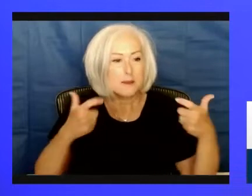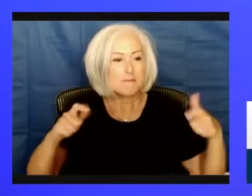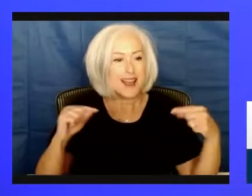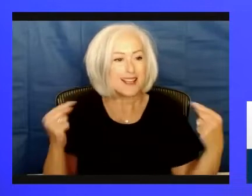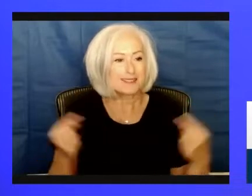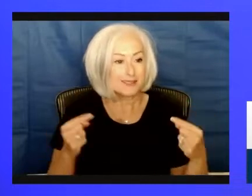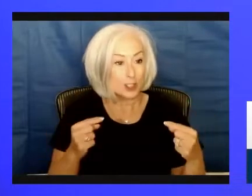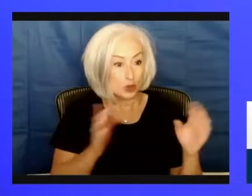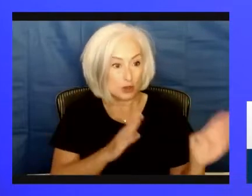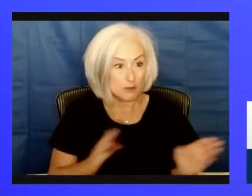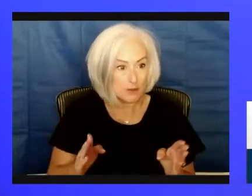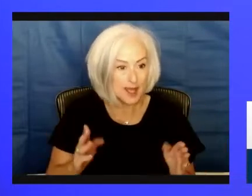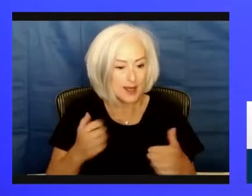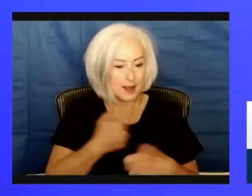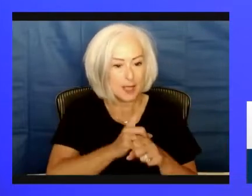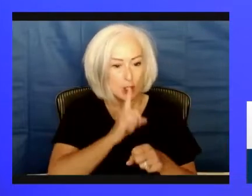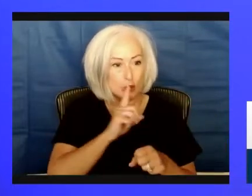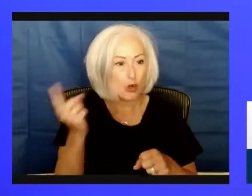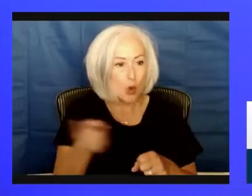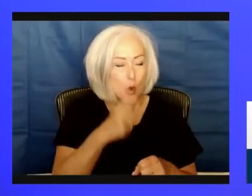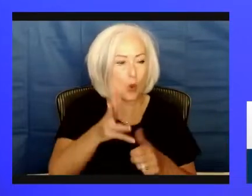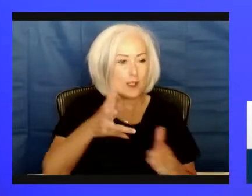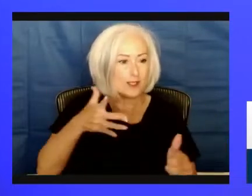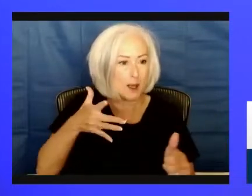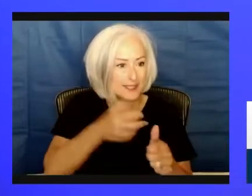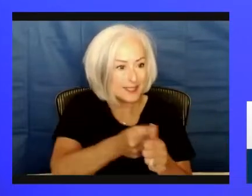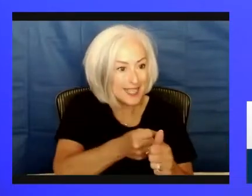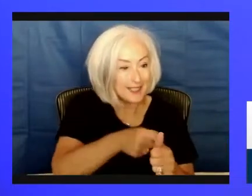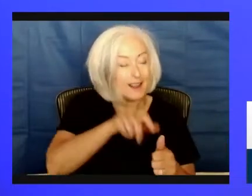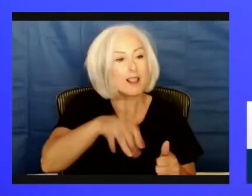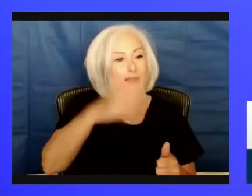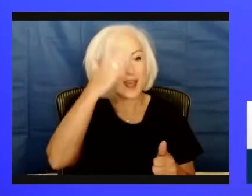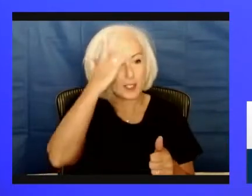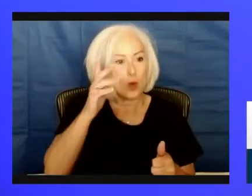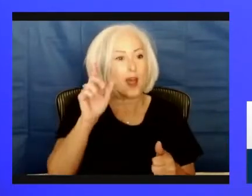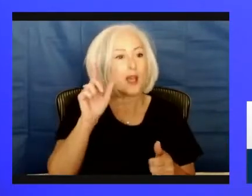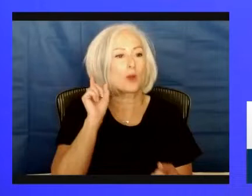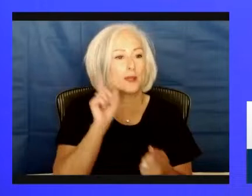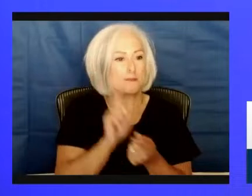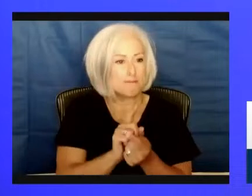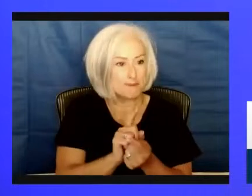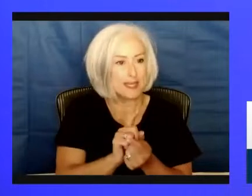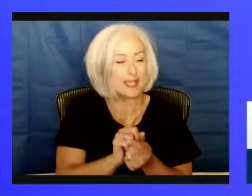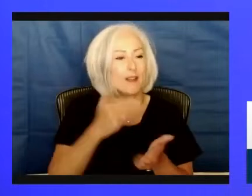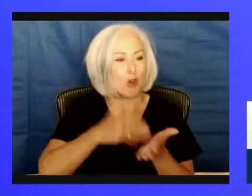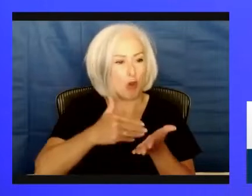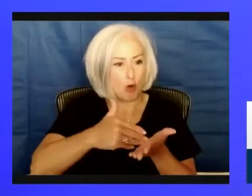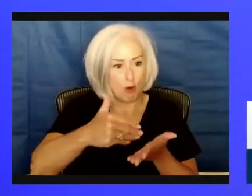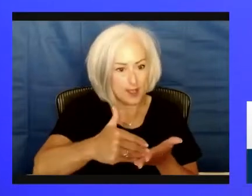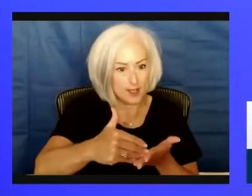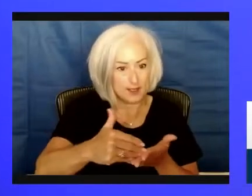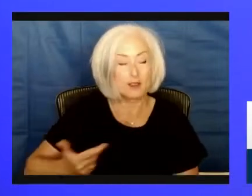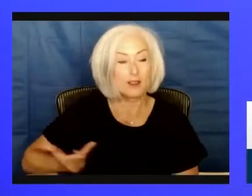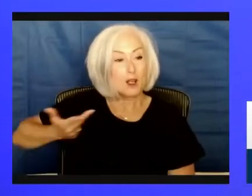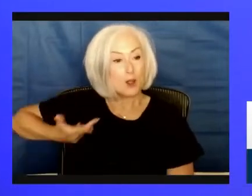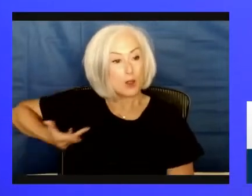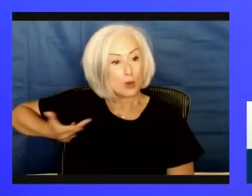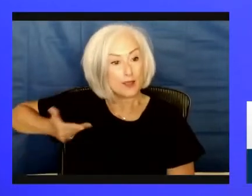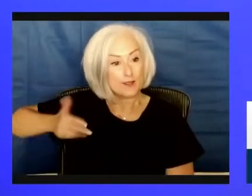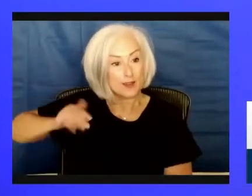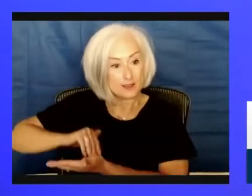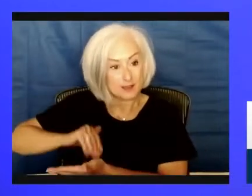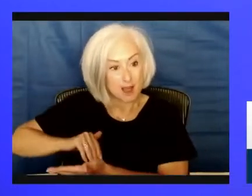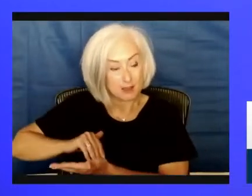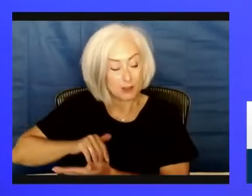to date. That's why we meet so frequently, and it's a multidisciplinary group of the three of us as physicians, plus a couple of other physicians, as well